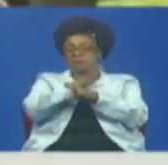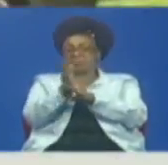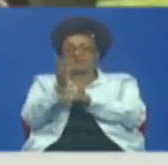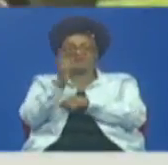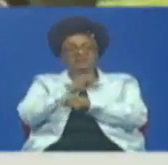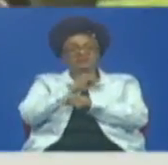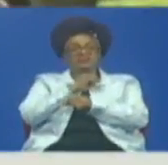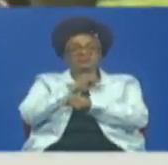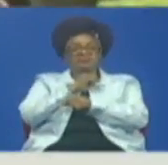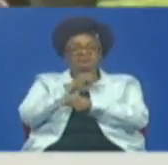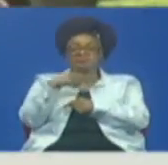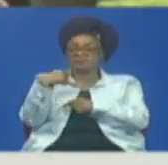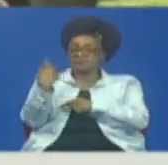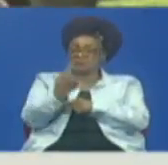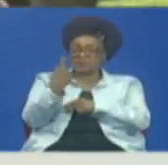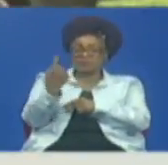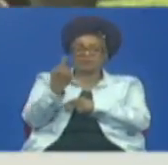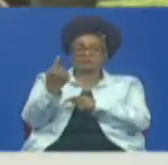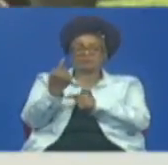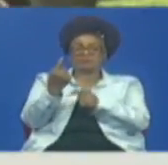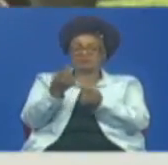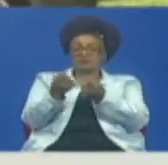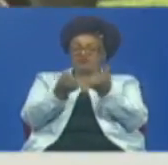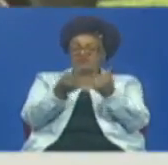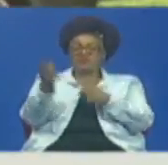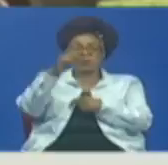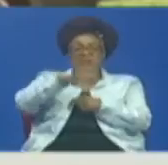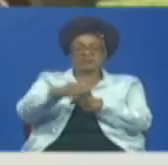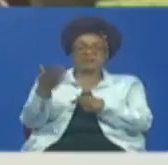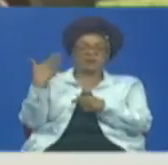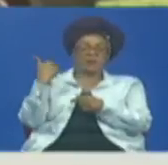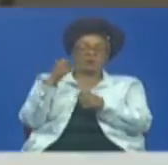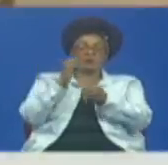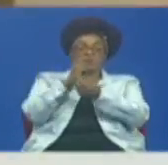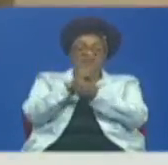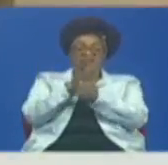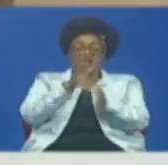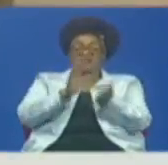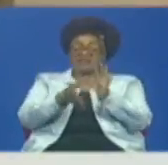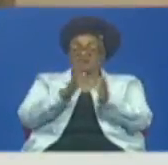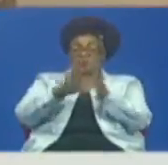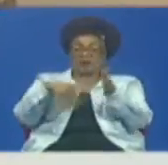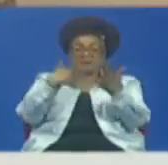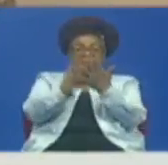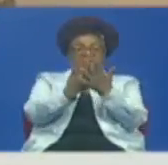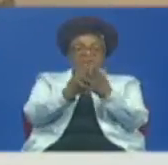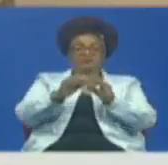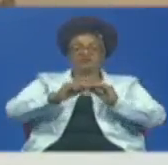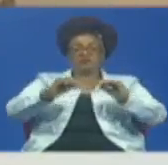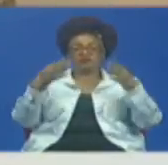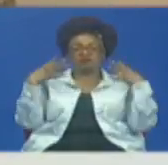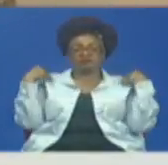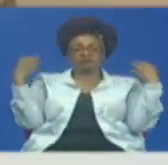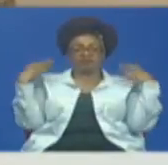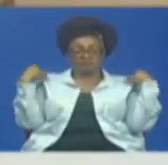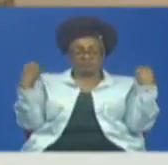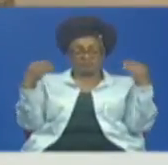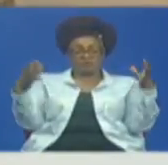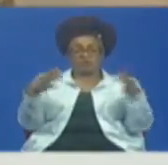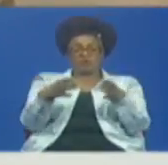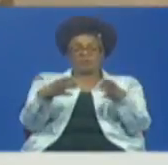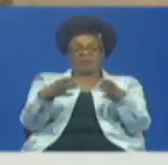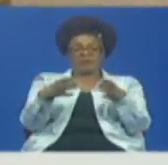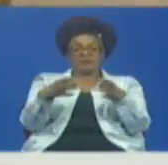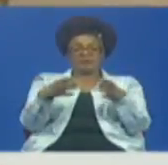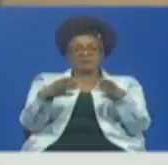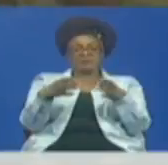Only days ago, 12 athletes were arrested in Iten for training in groups, defying the social distancing order